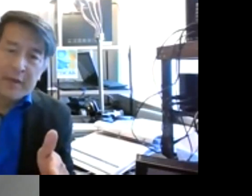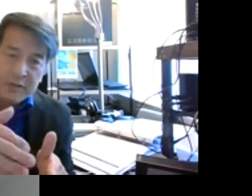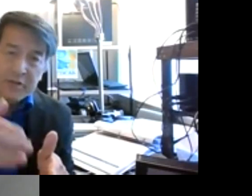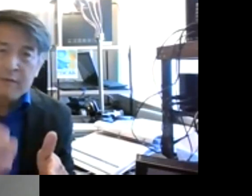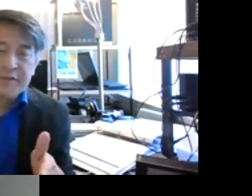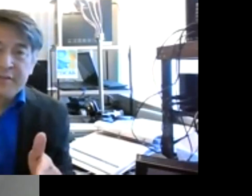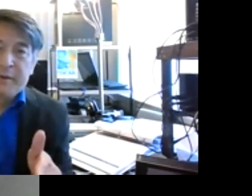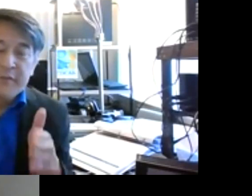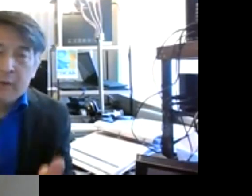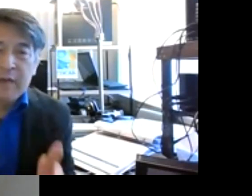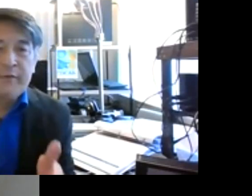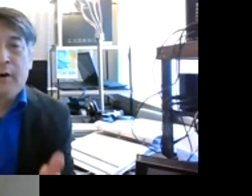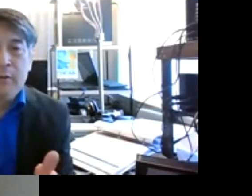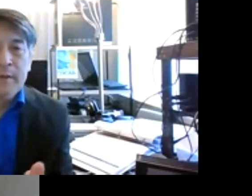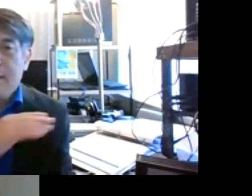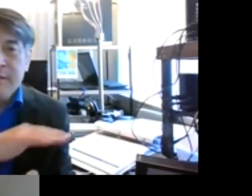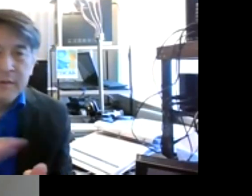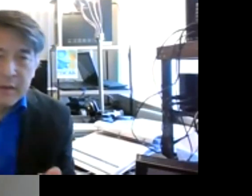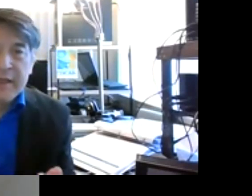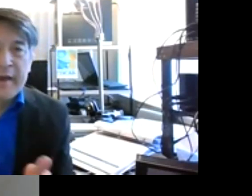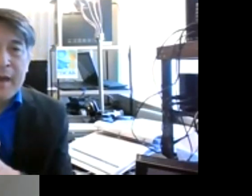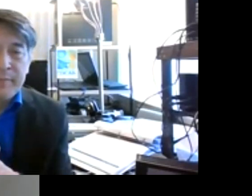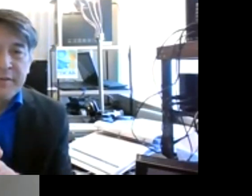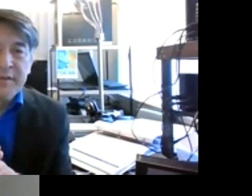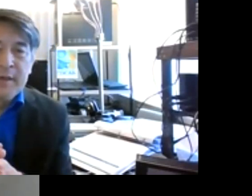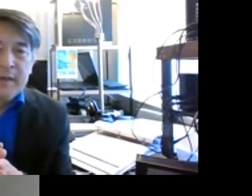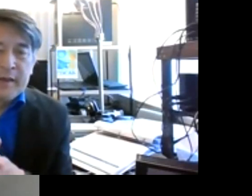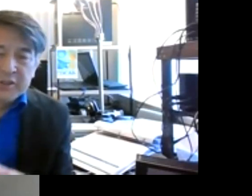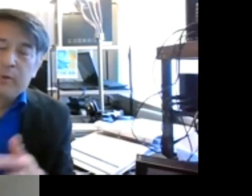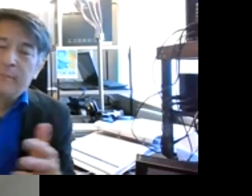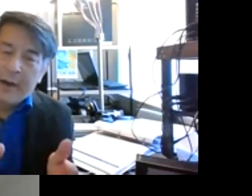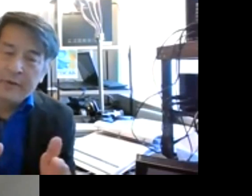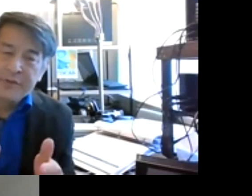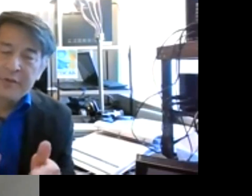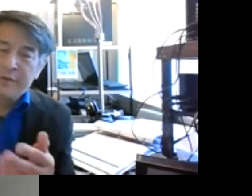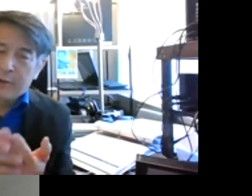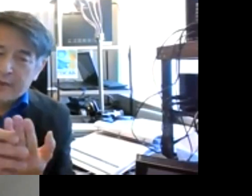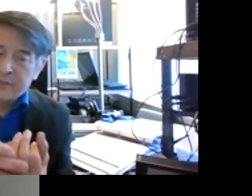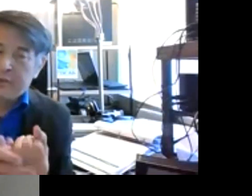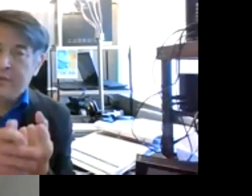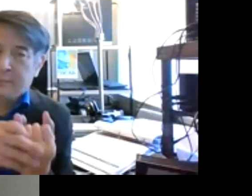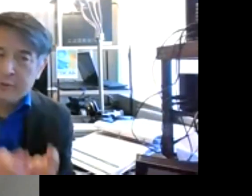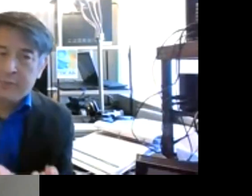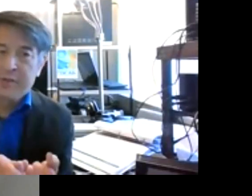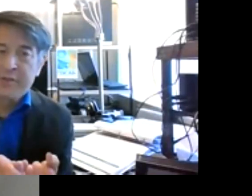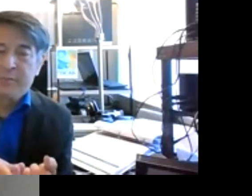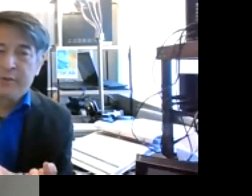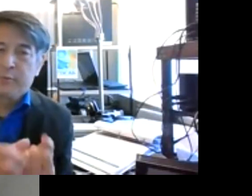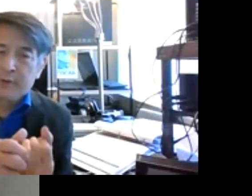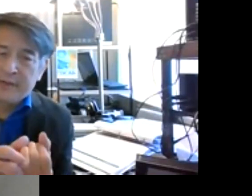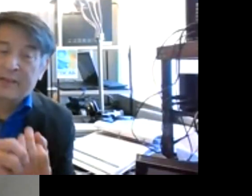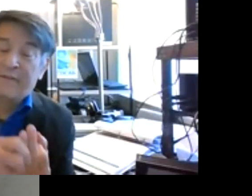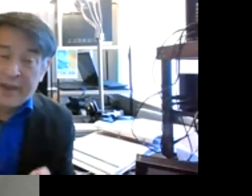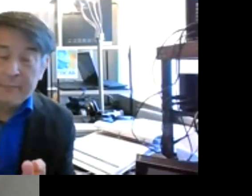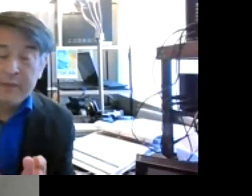can bring in services. But if you don't have a home, none of that happens. And just remind also that we're not just looking at the person with disabilities,